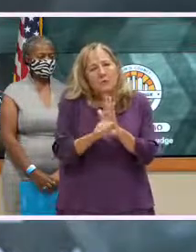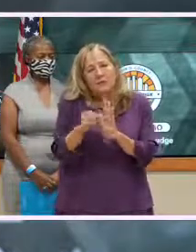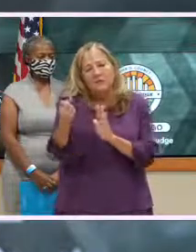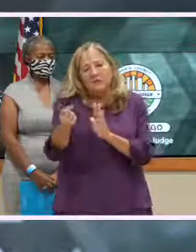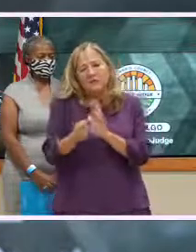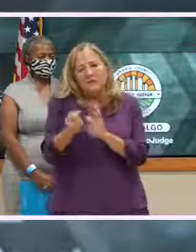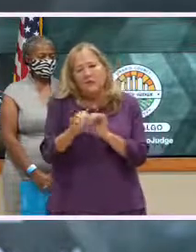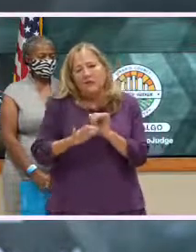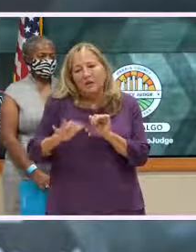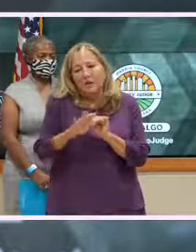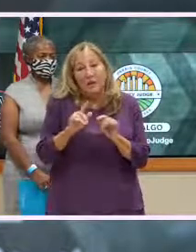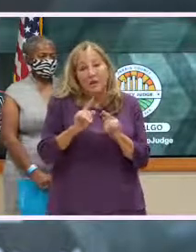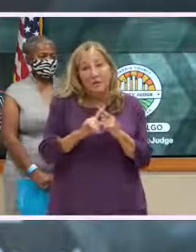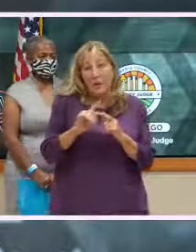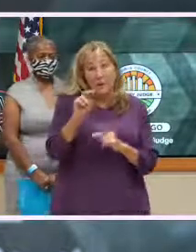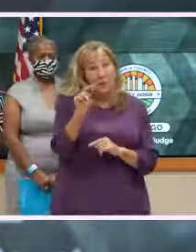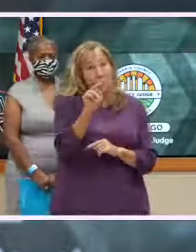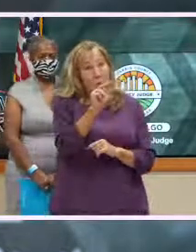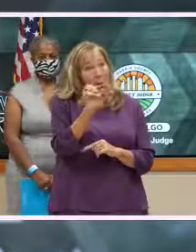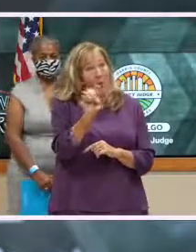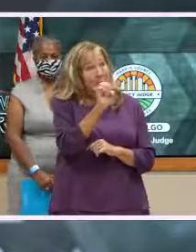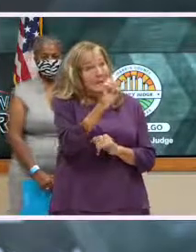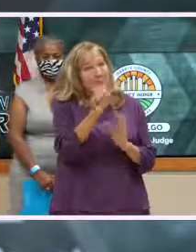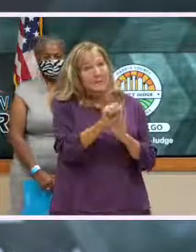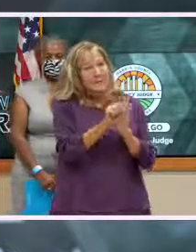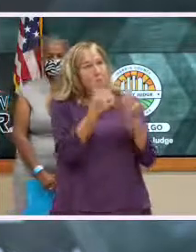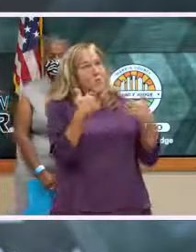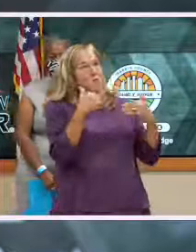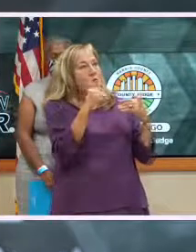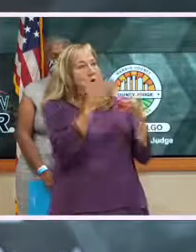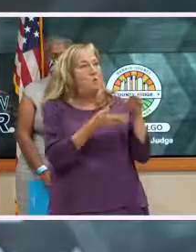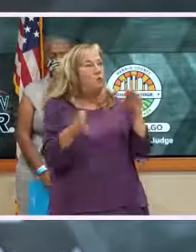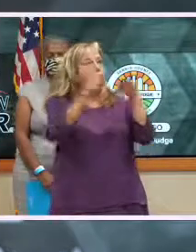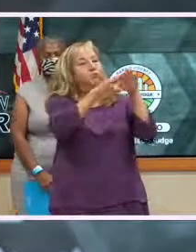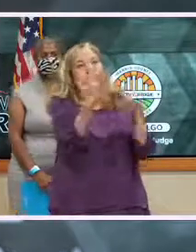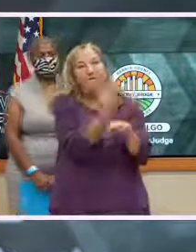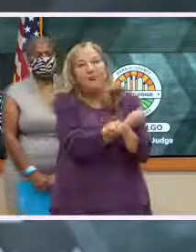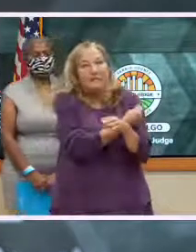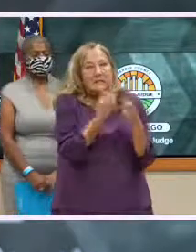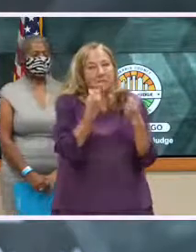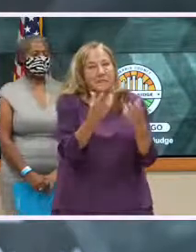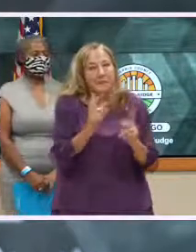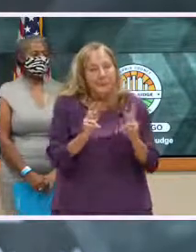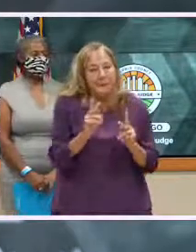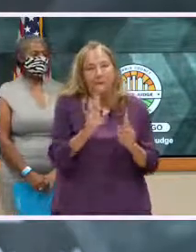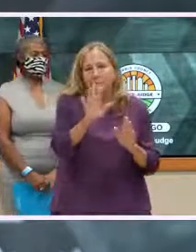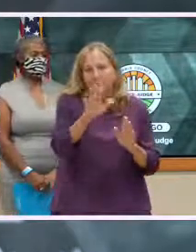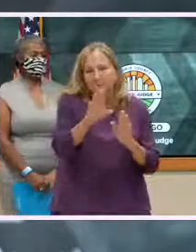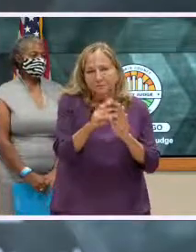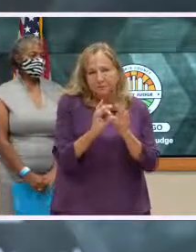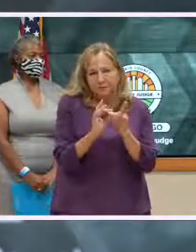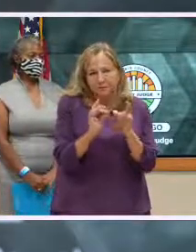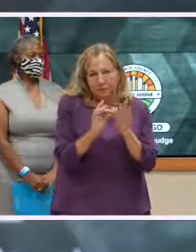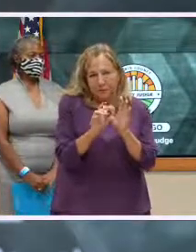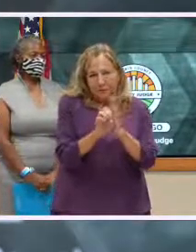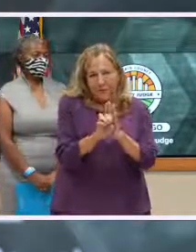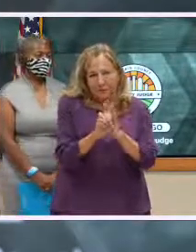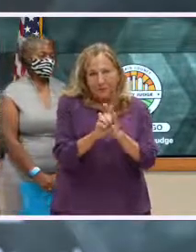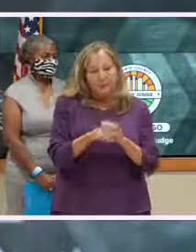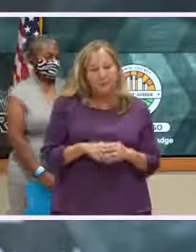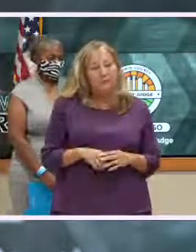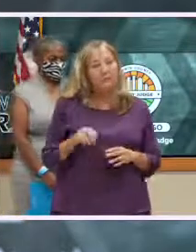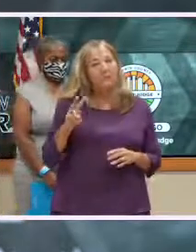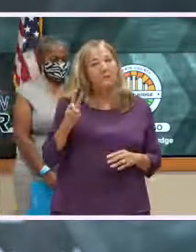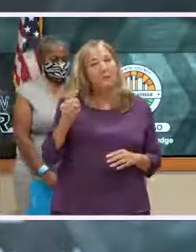to the Northeast, we're just not at that level. So let me give you an example. Up in the Northeast, in Vermont